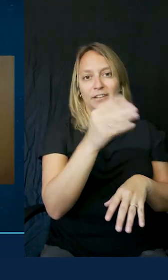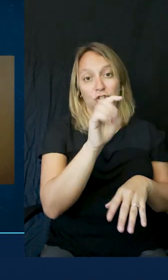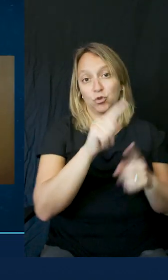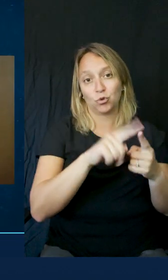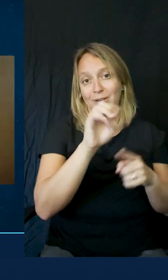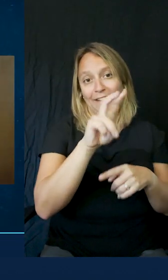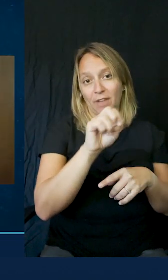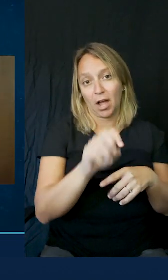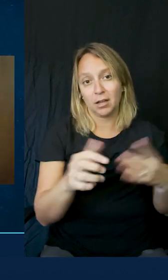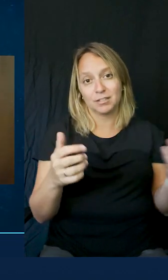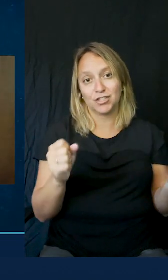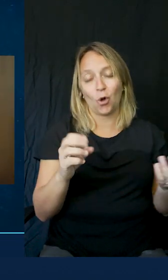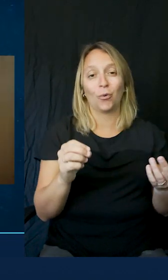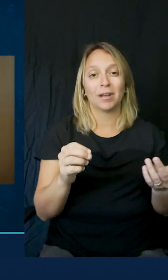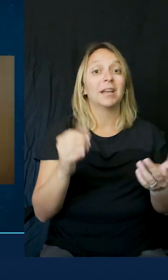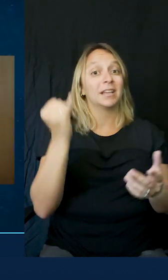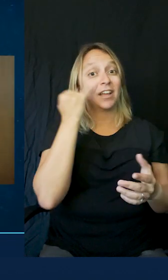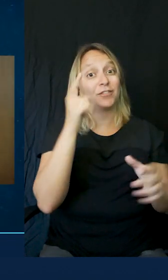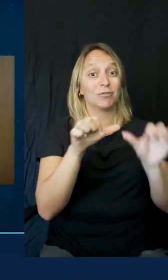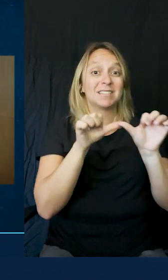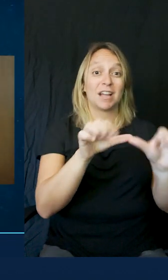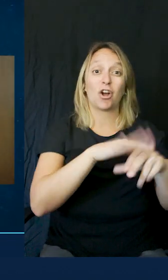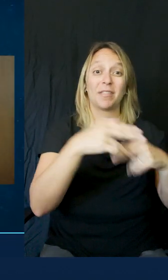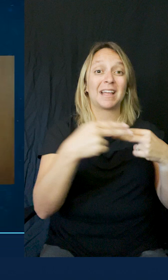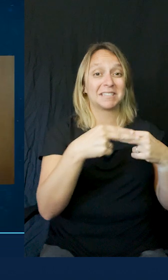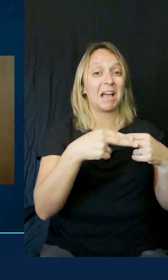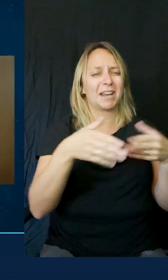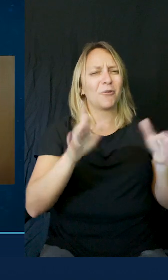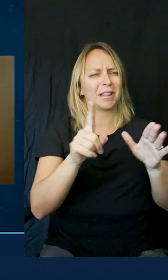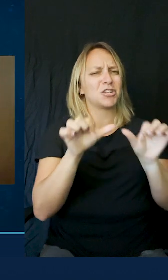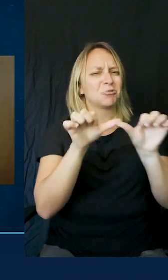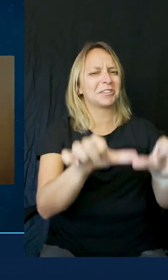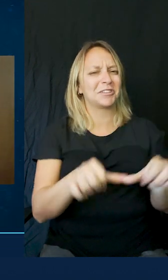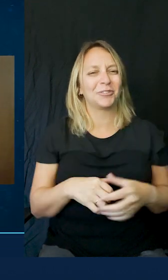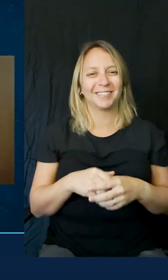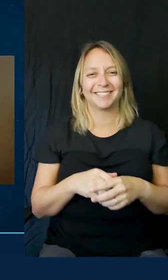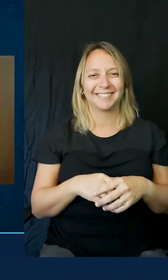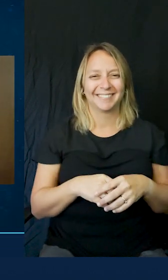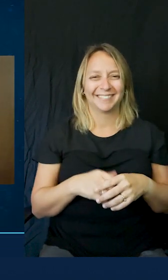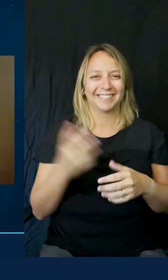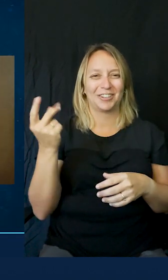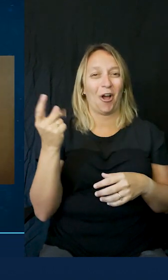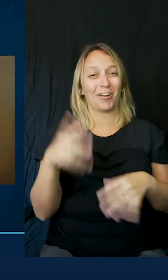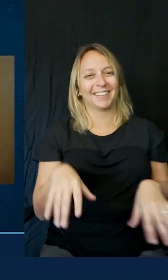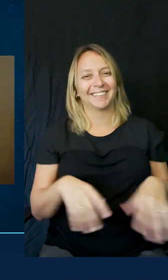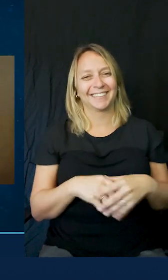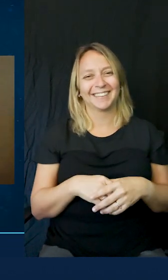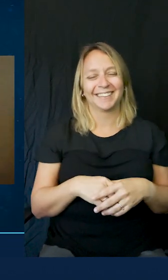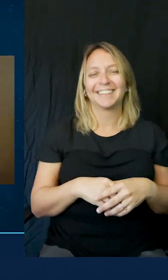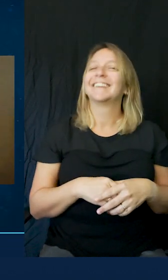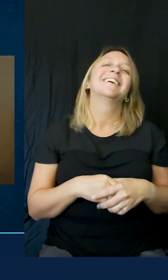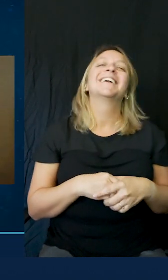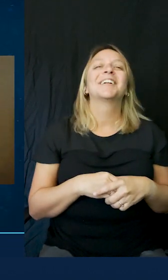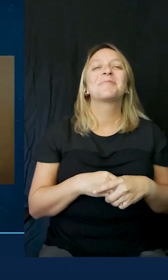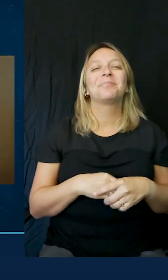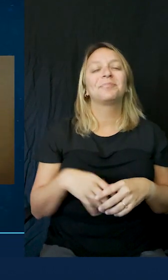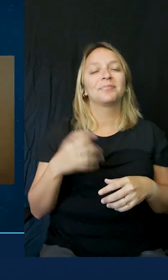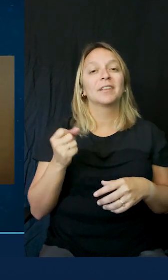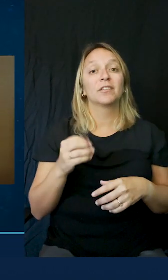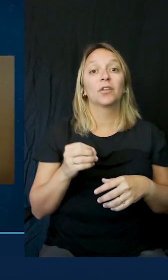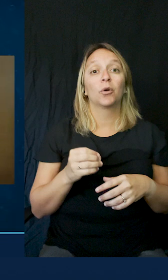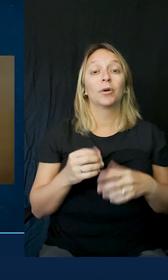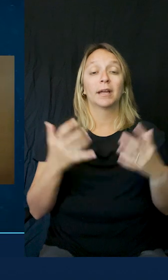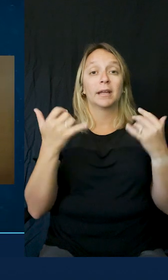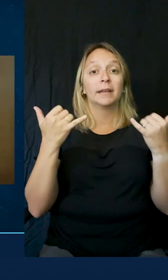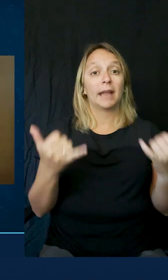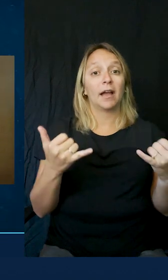So if you would have stuck on that slide, you would have been able to sail through to the home. Okay. So, so we're about